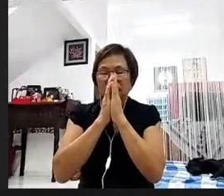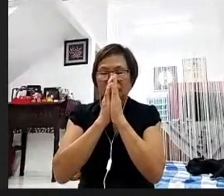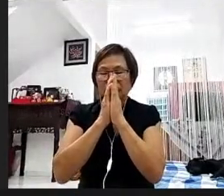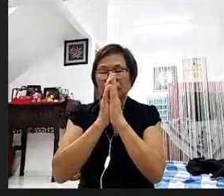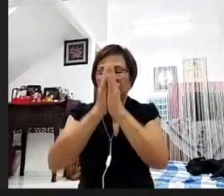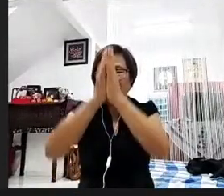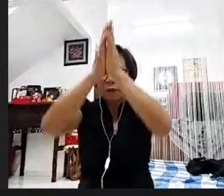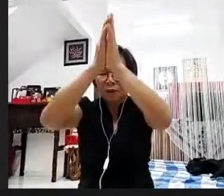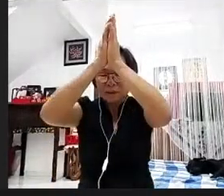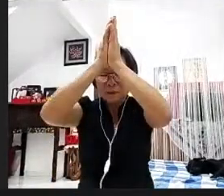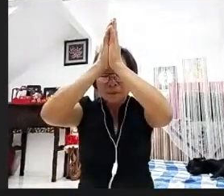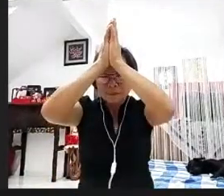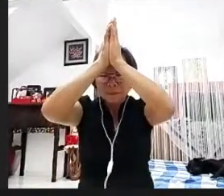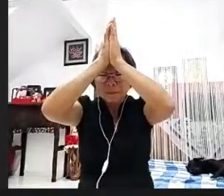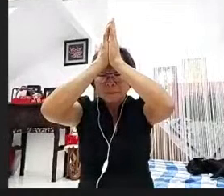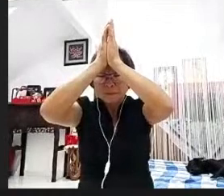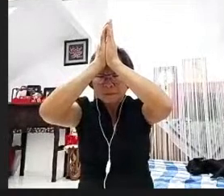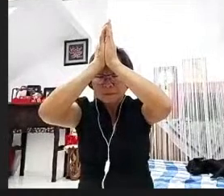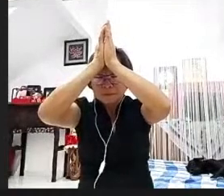sadhu.